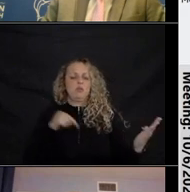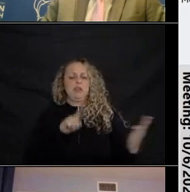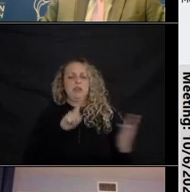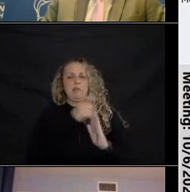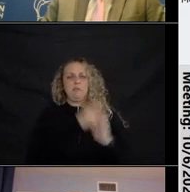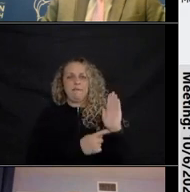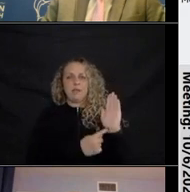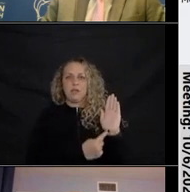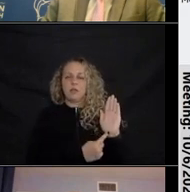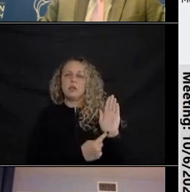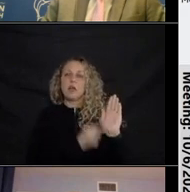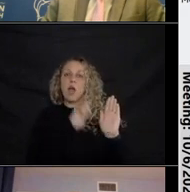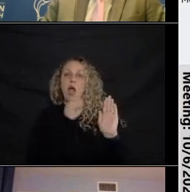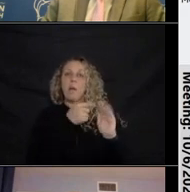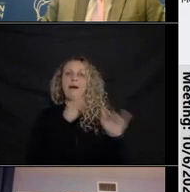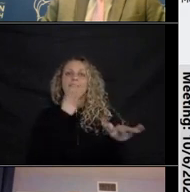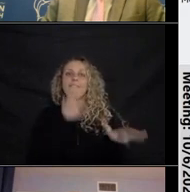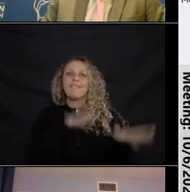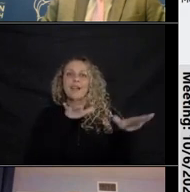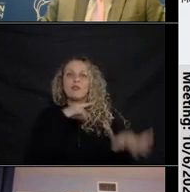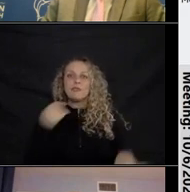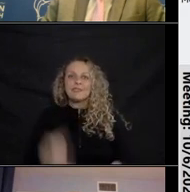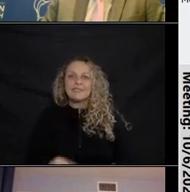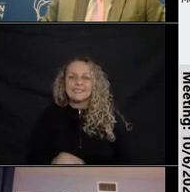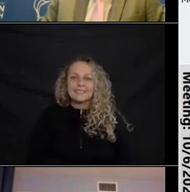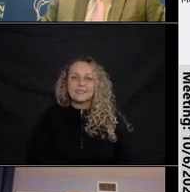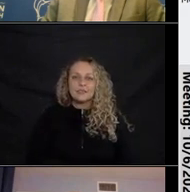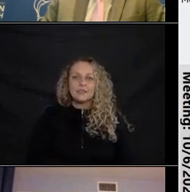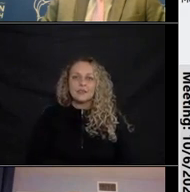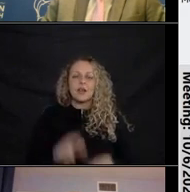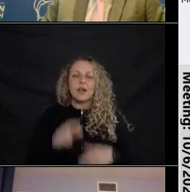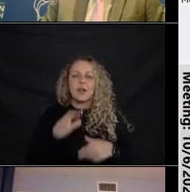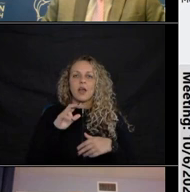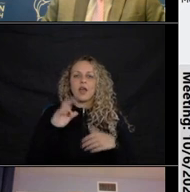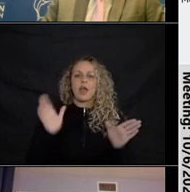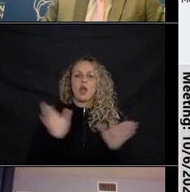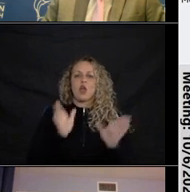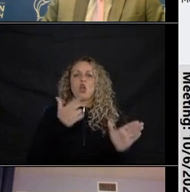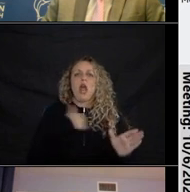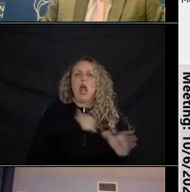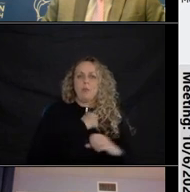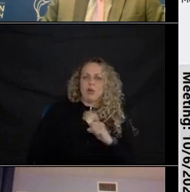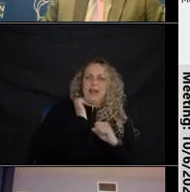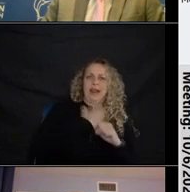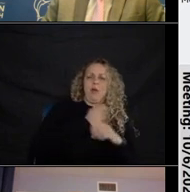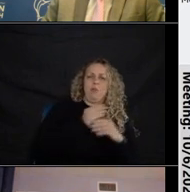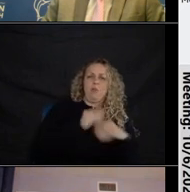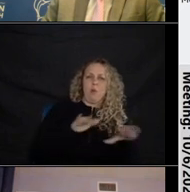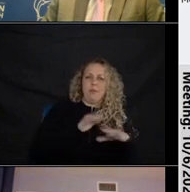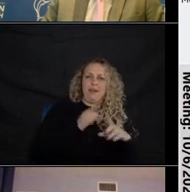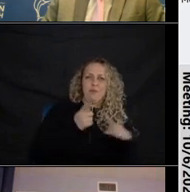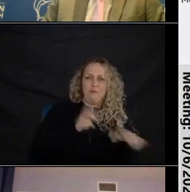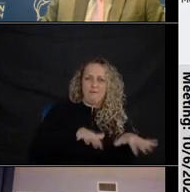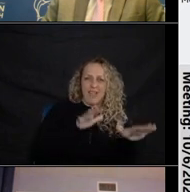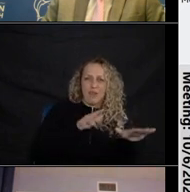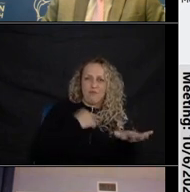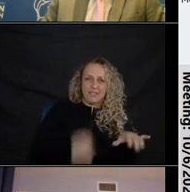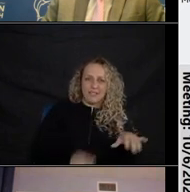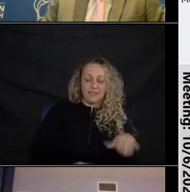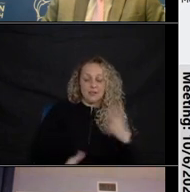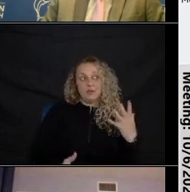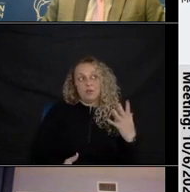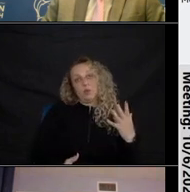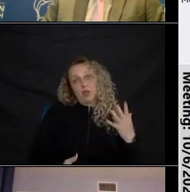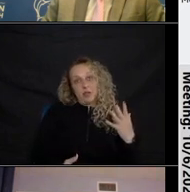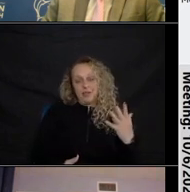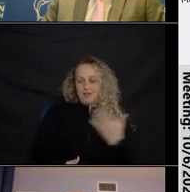pamphlet about flooding risk and encouraging us to protect our property from flooding risk. You know,